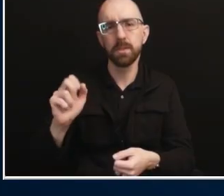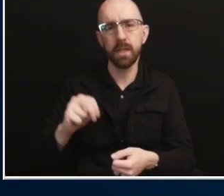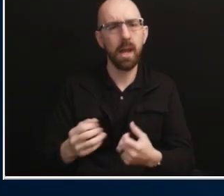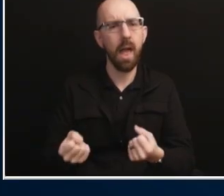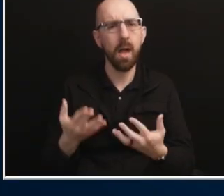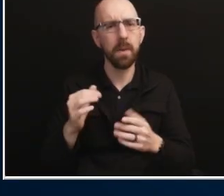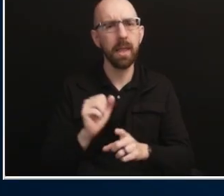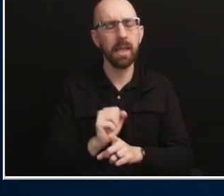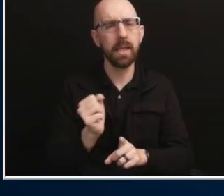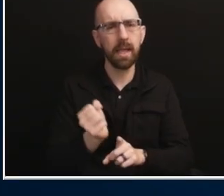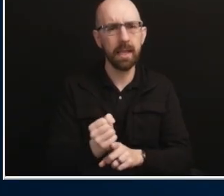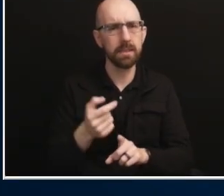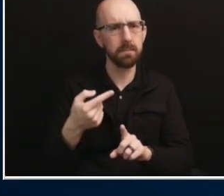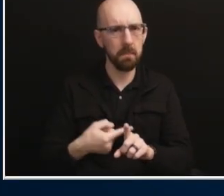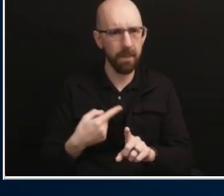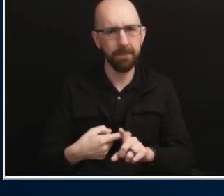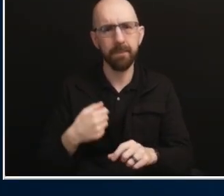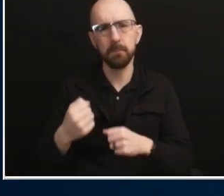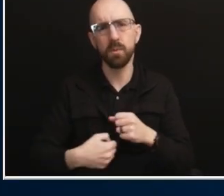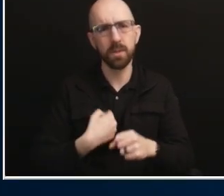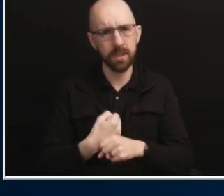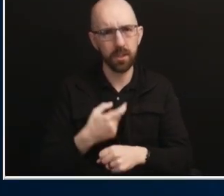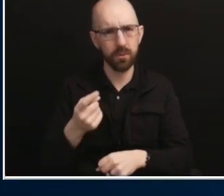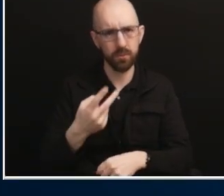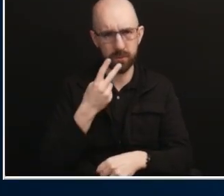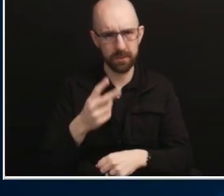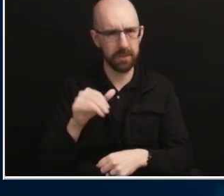a month, a year do you see of this?